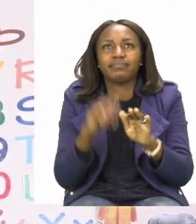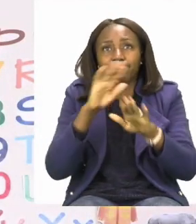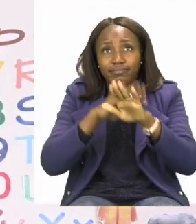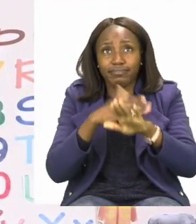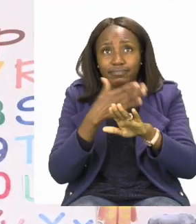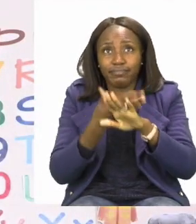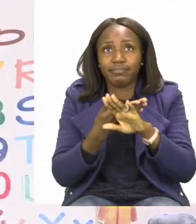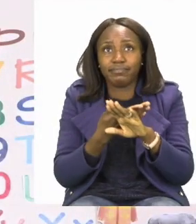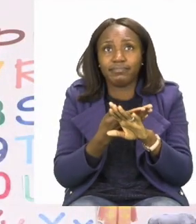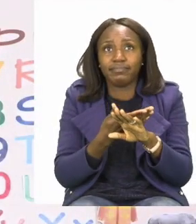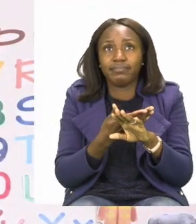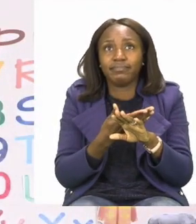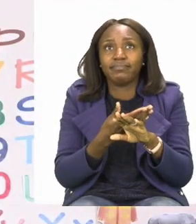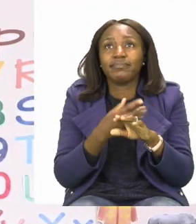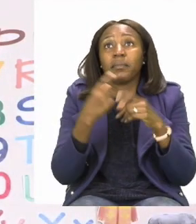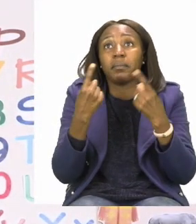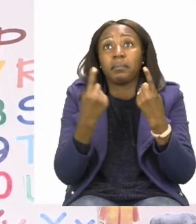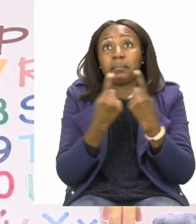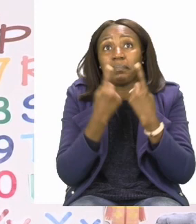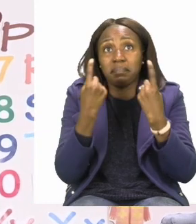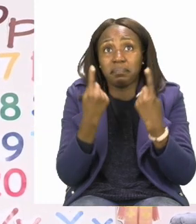words: played,